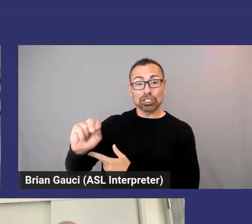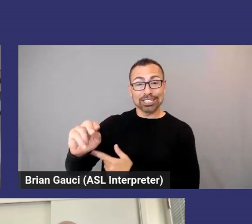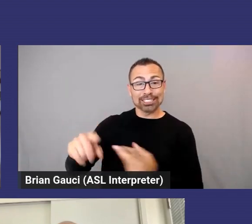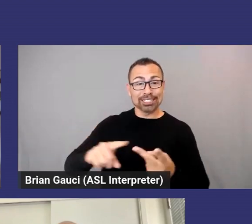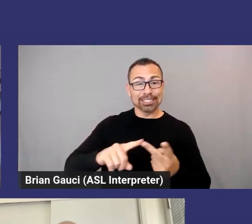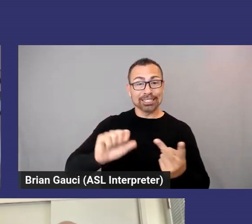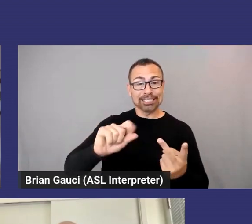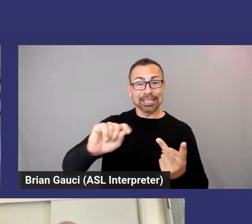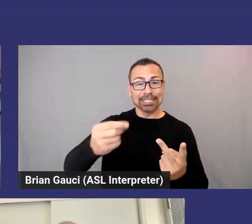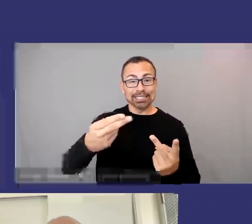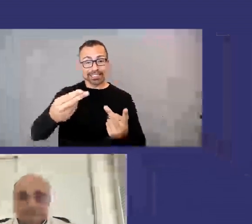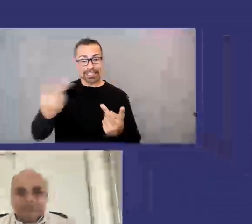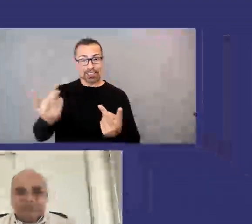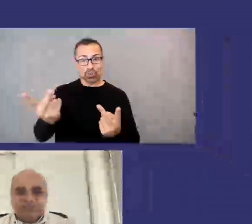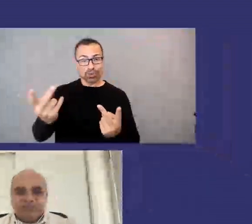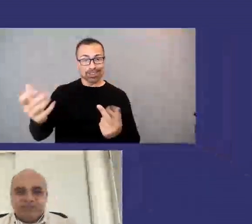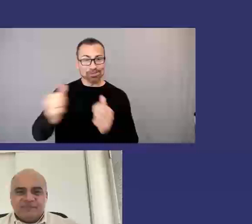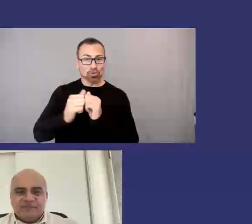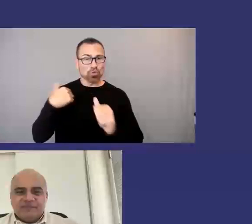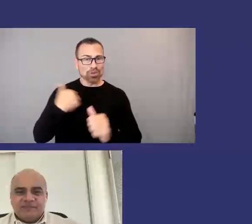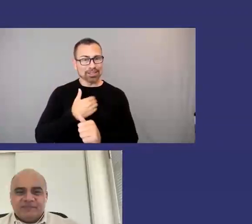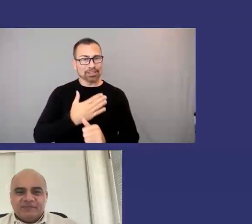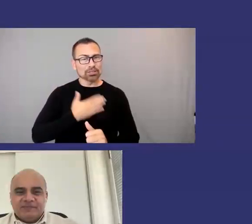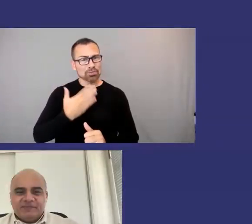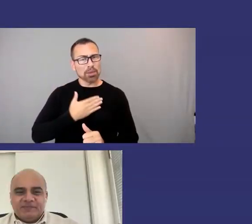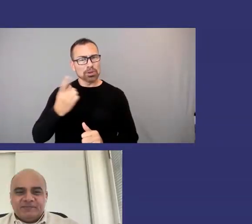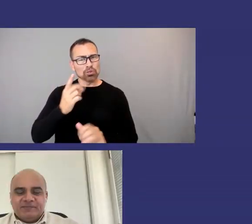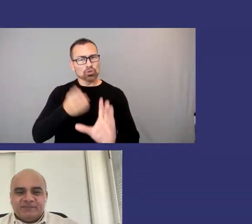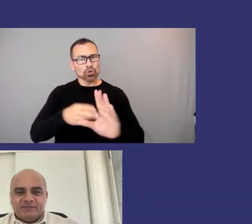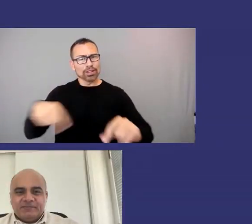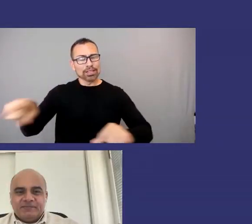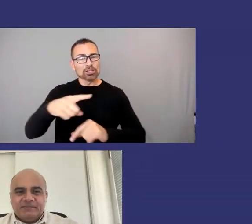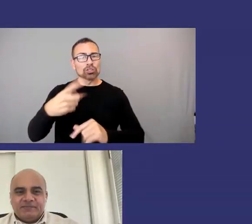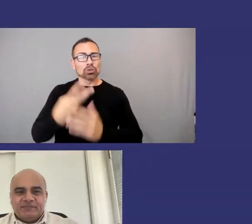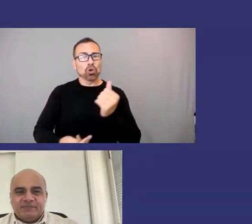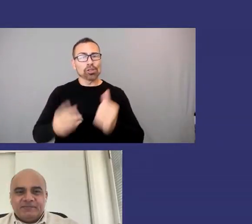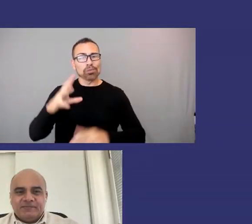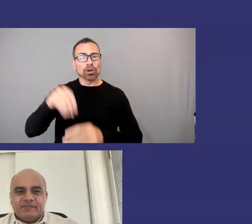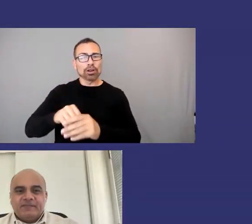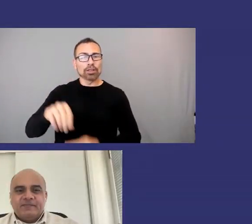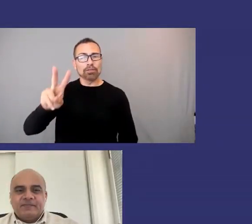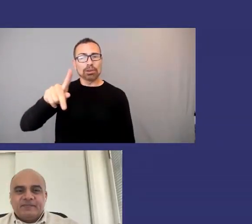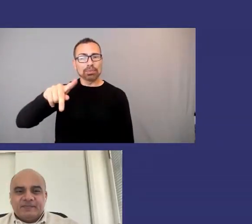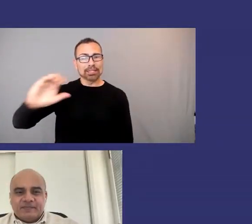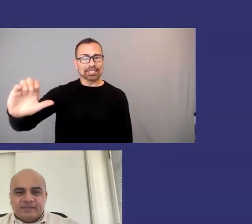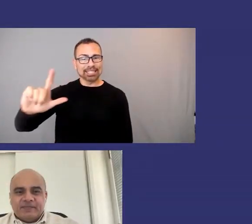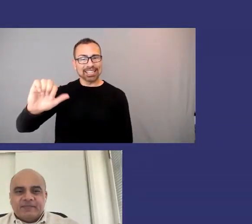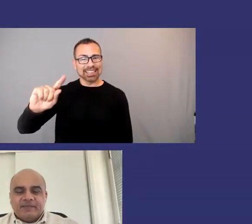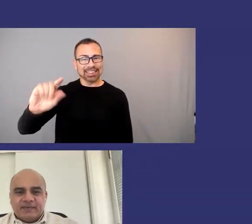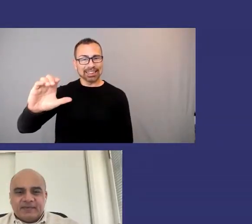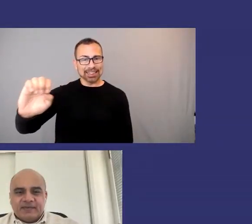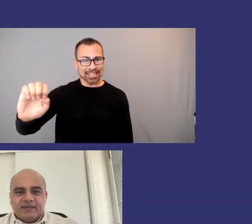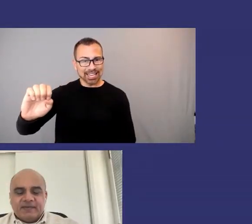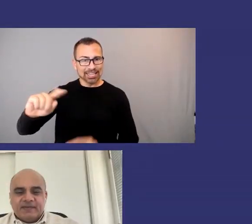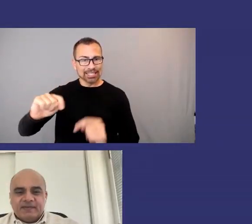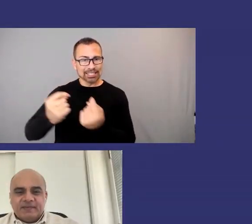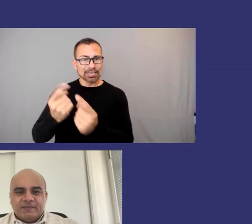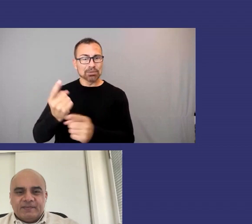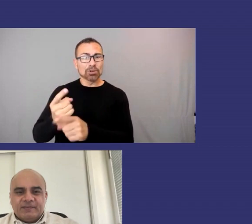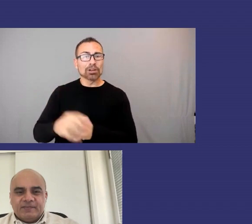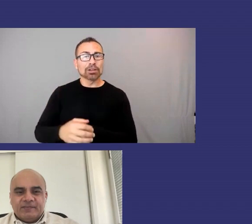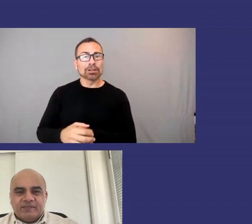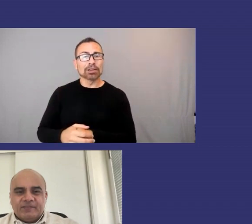good to have you on the show. You're both from the VPC Lattice team, correct? Right, we covered kind of